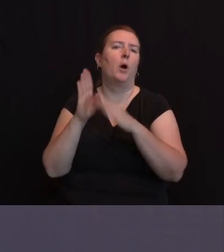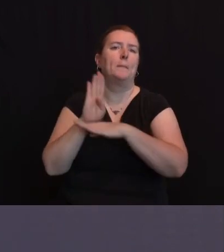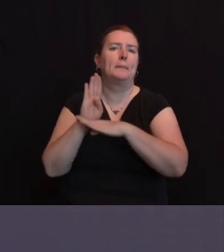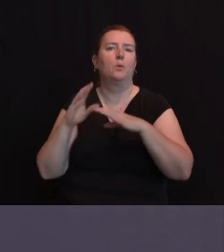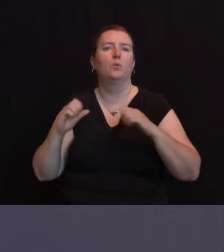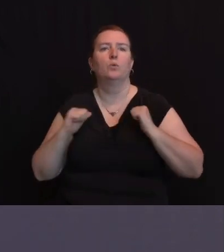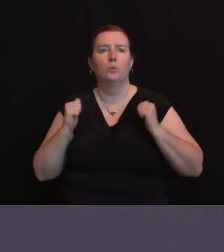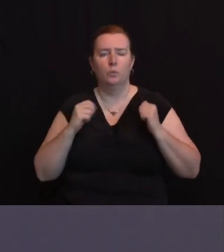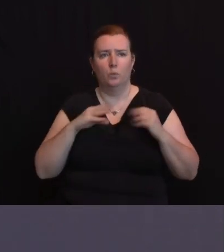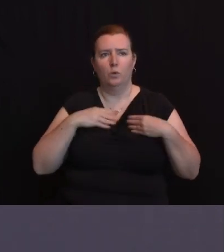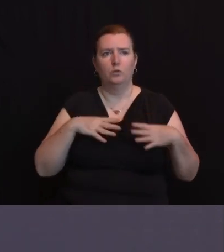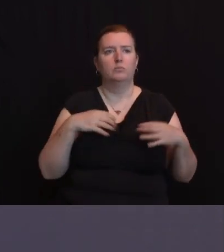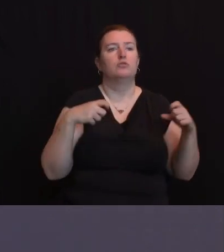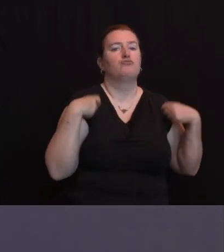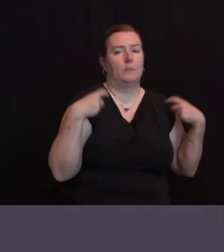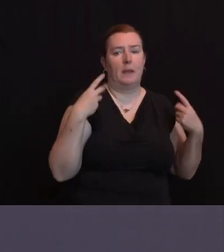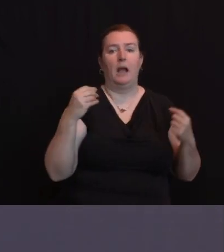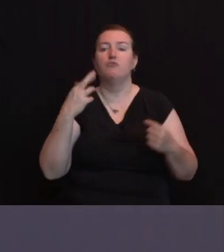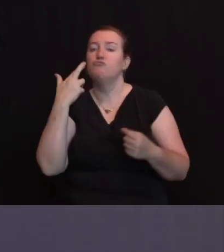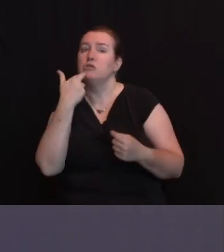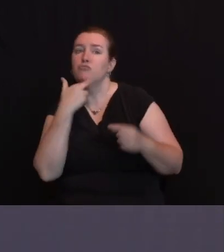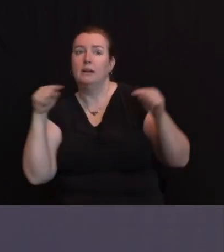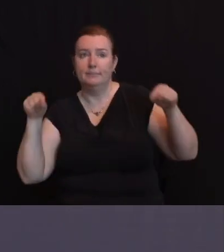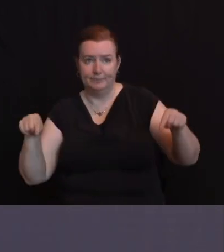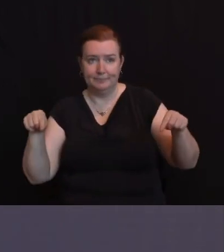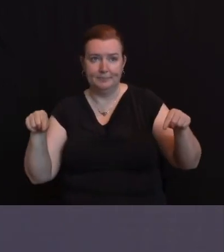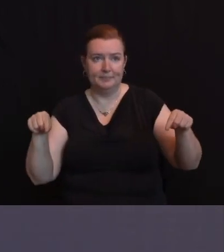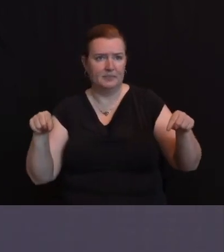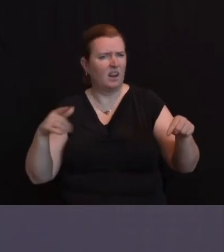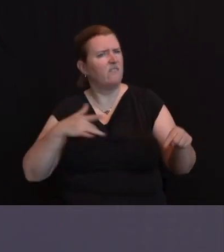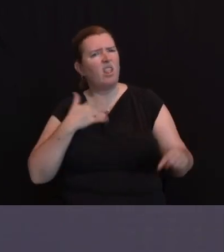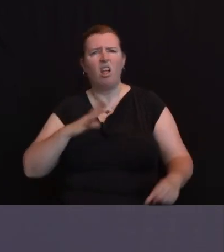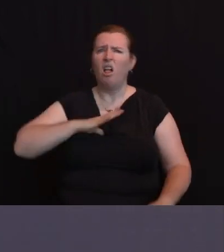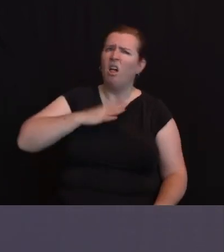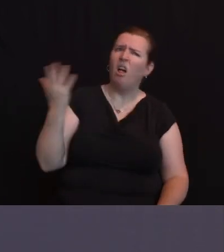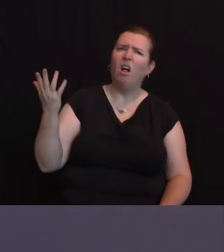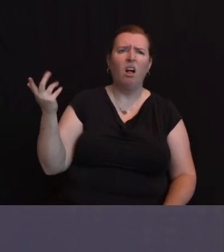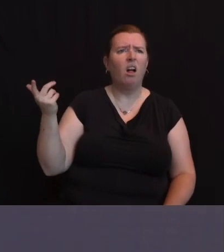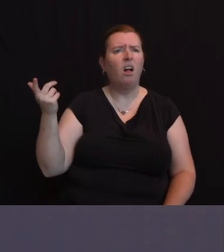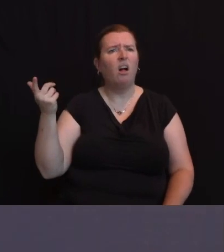in place, think you're not holding big box stores to the same standards